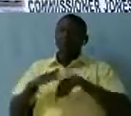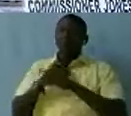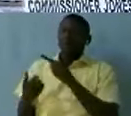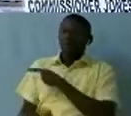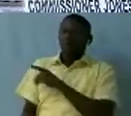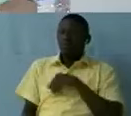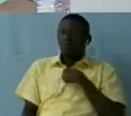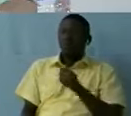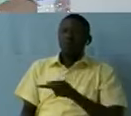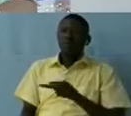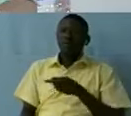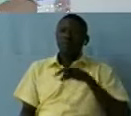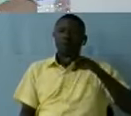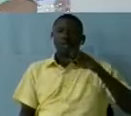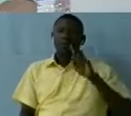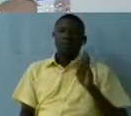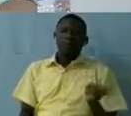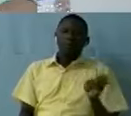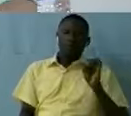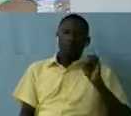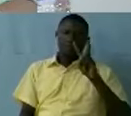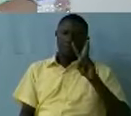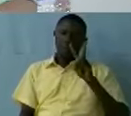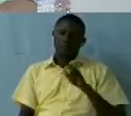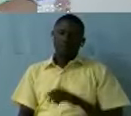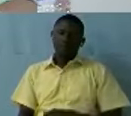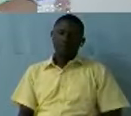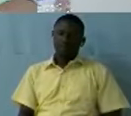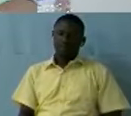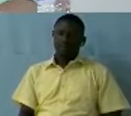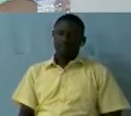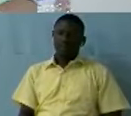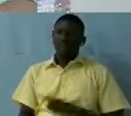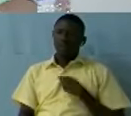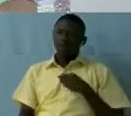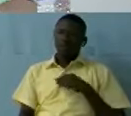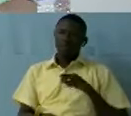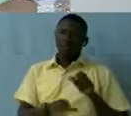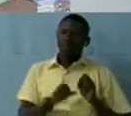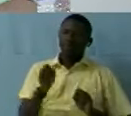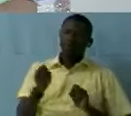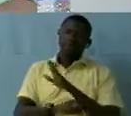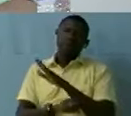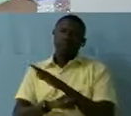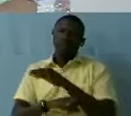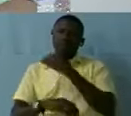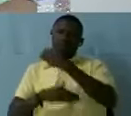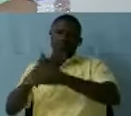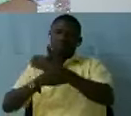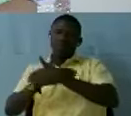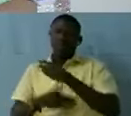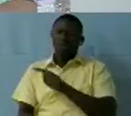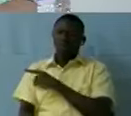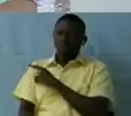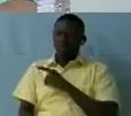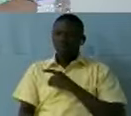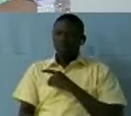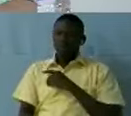referred to our nearest treatment centers. And then we were referred to our nearest treatment centers.